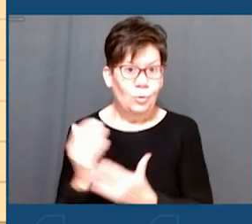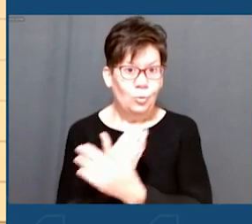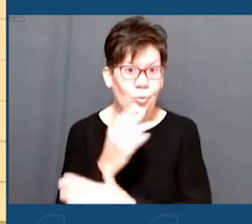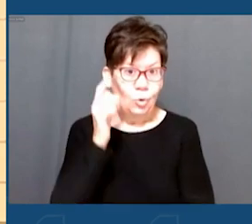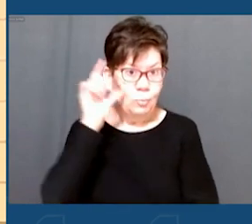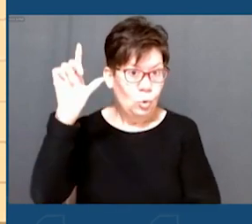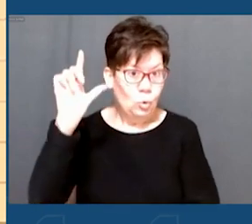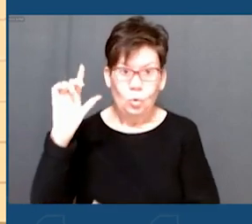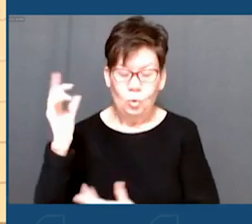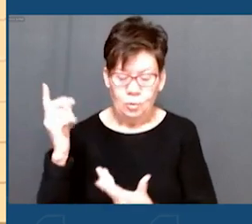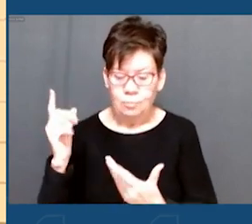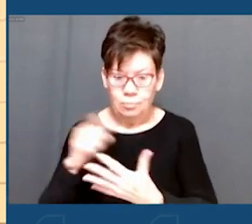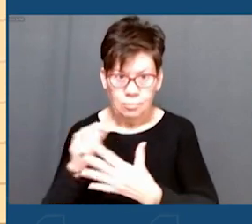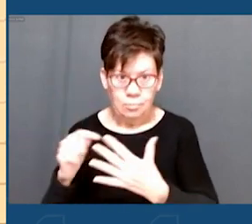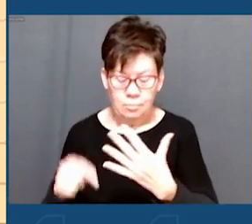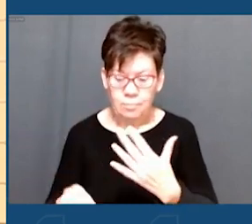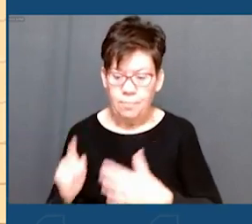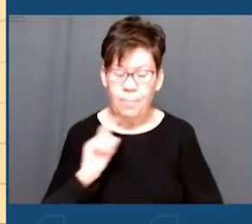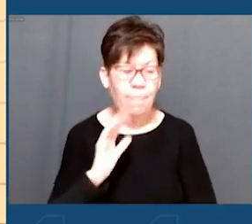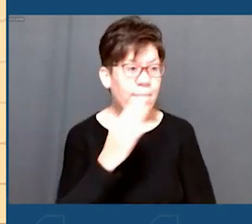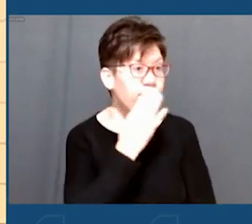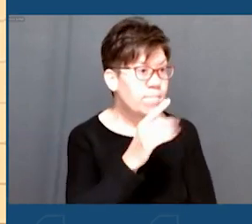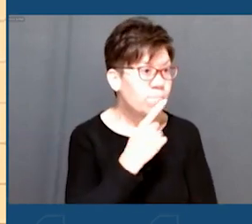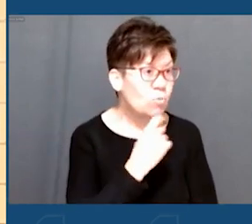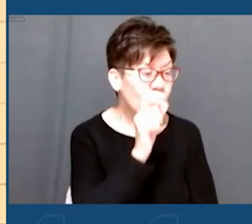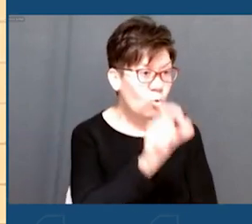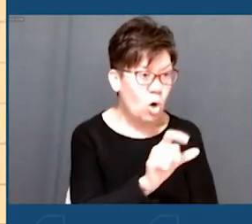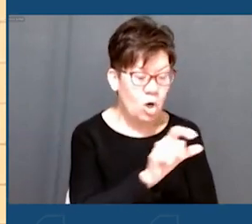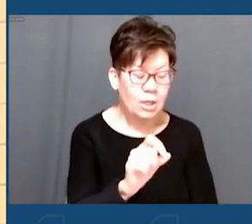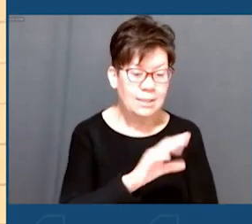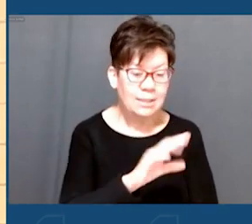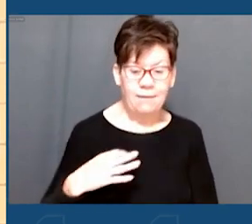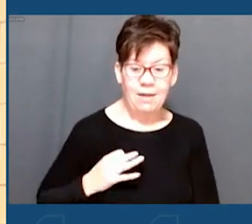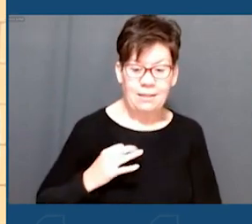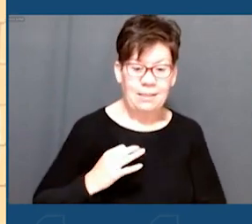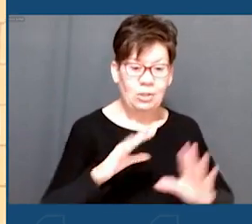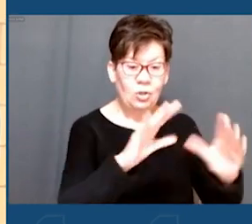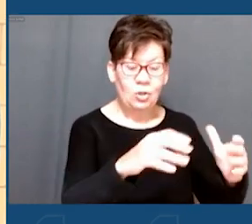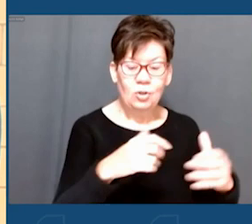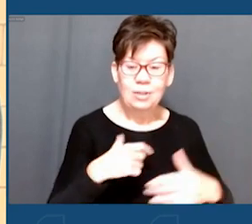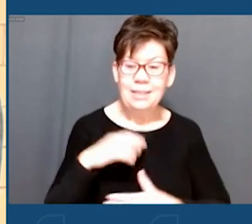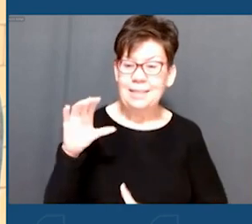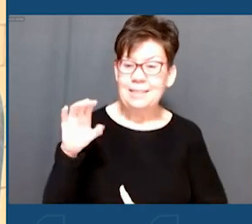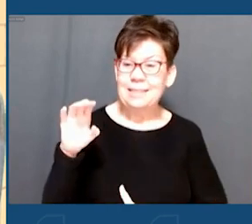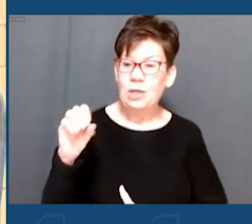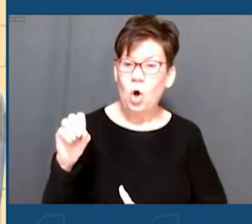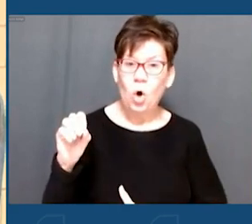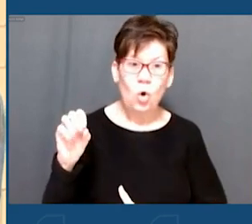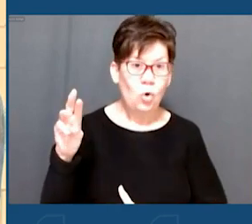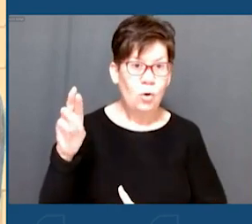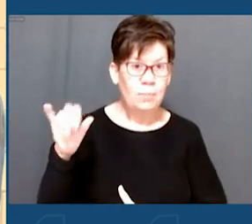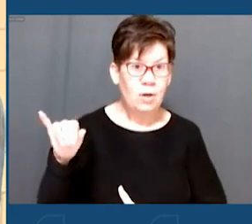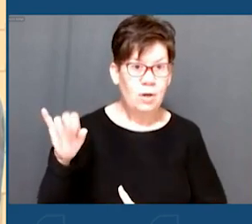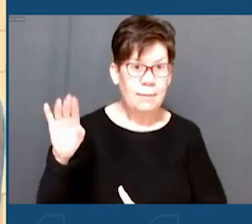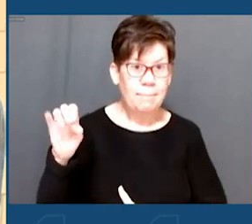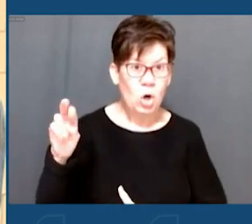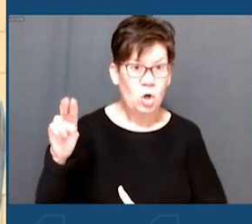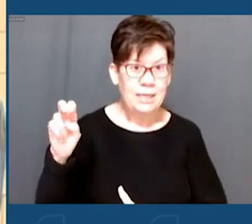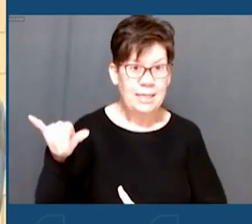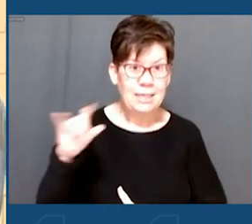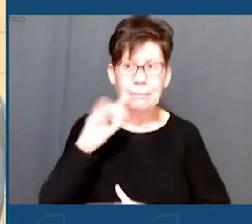thank the Red Cross and the volunteers. I probably spoke to Mary Barnaby, the CEO of the Red Cross, 1,000 times yesterday and last